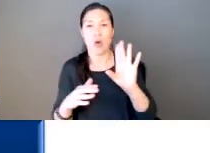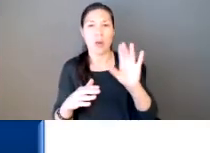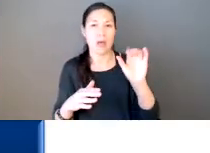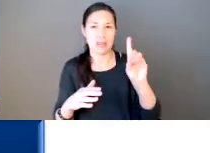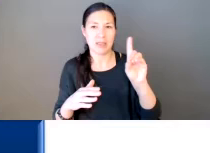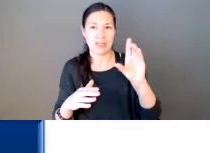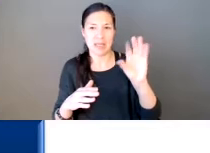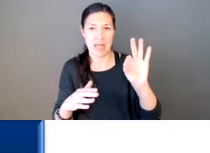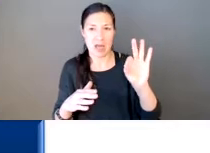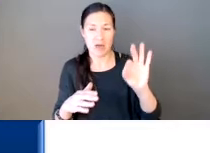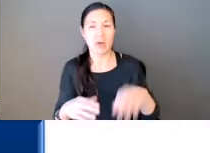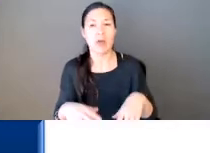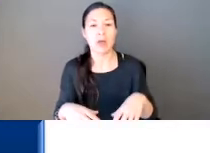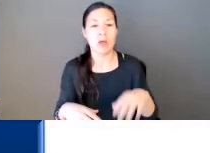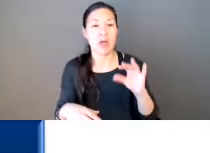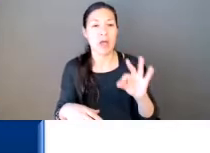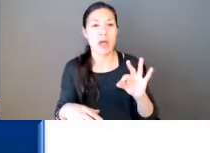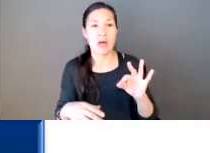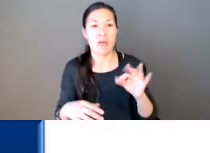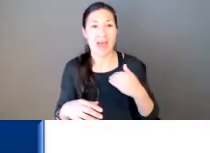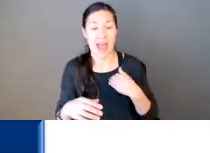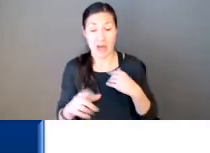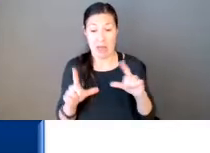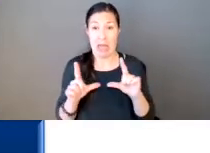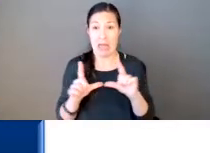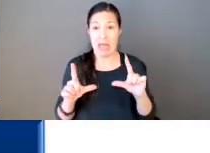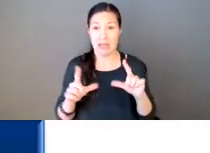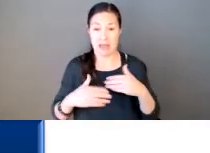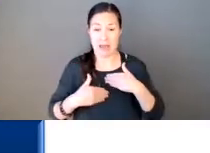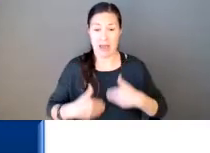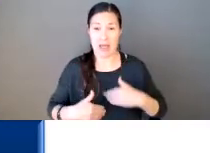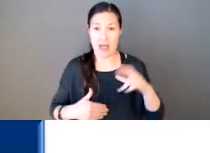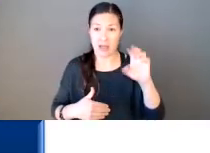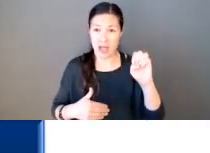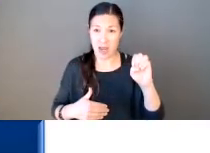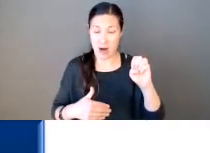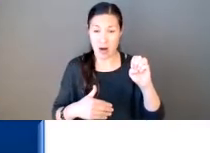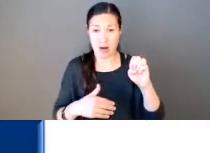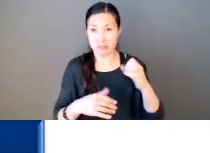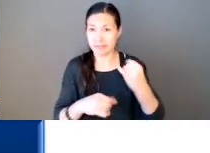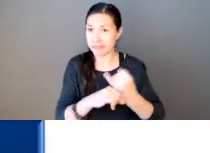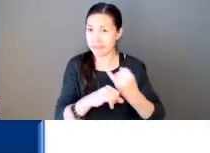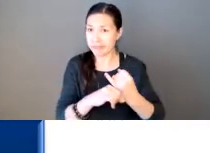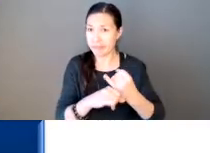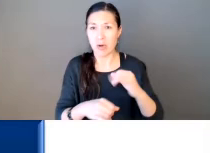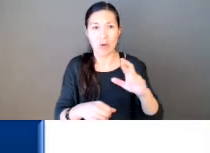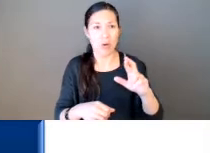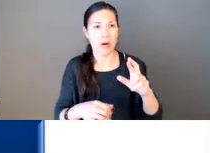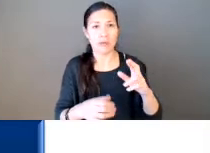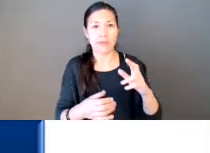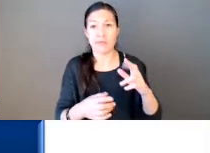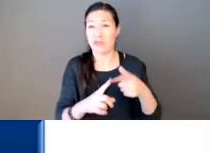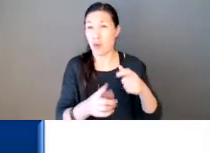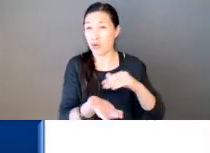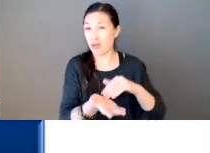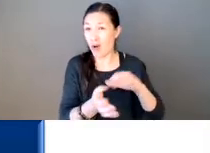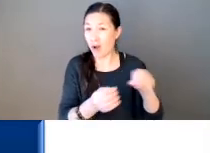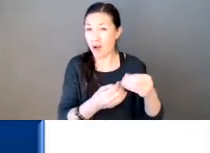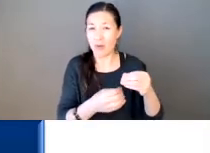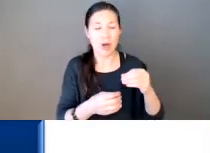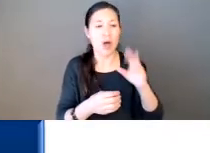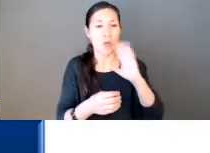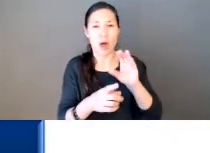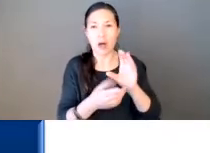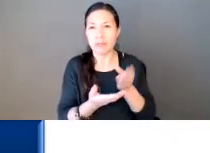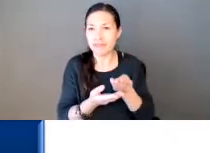licensed healthcare facility or by a healthcare provider would go to public health. Disabled Persons